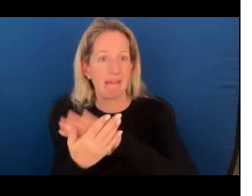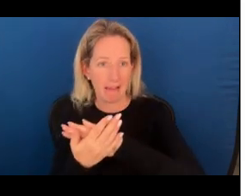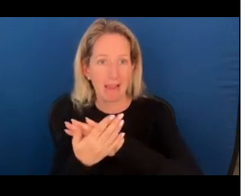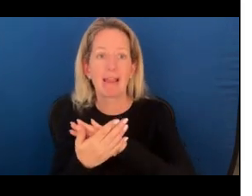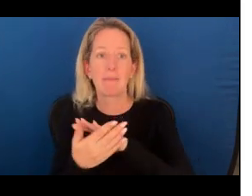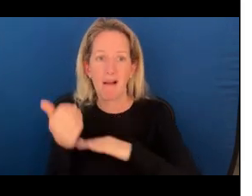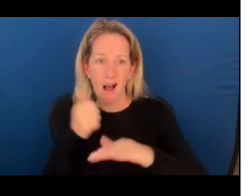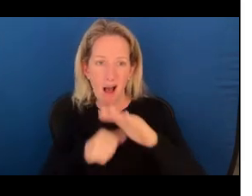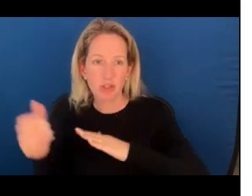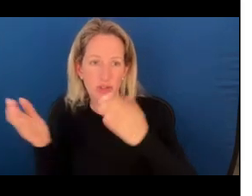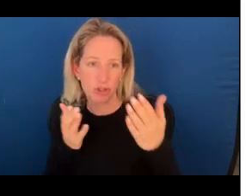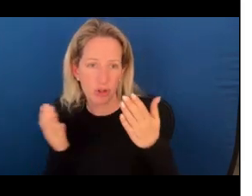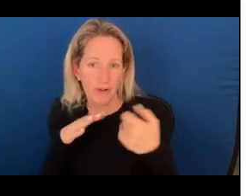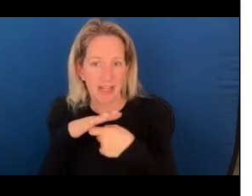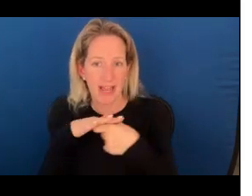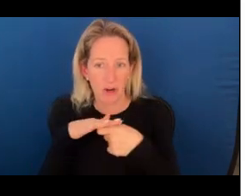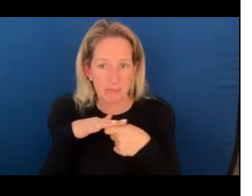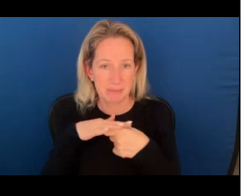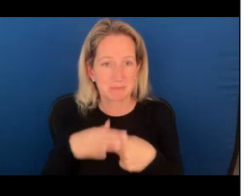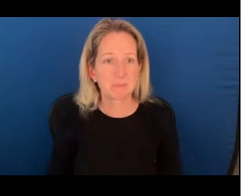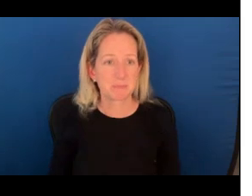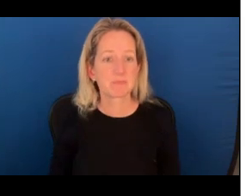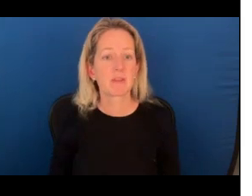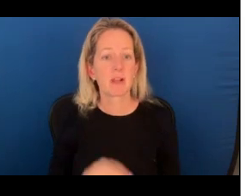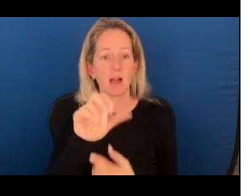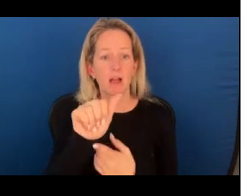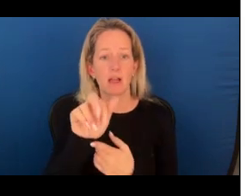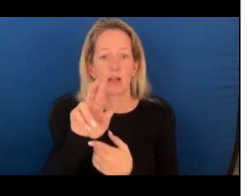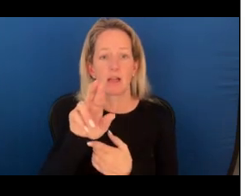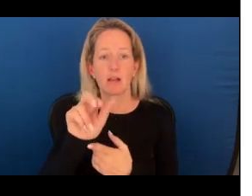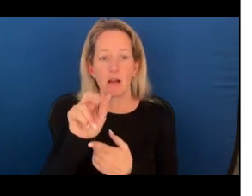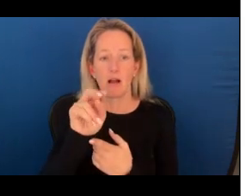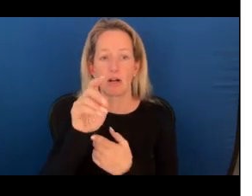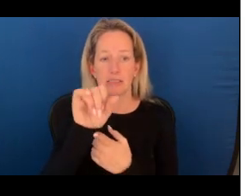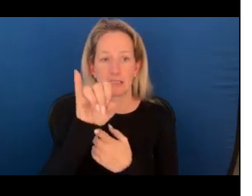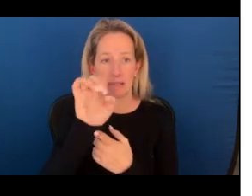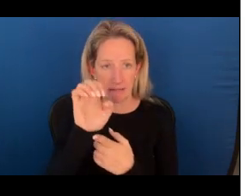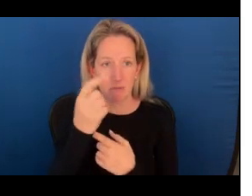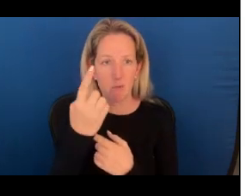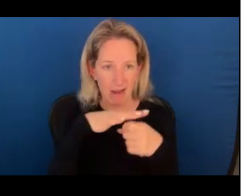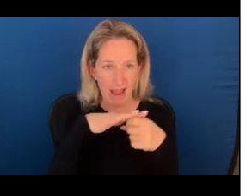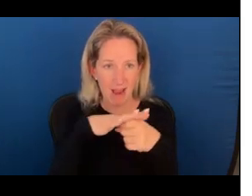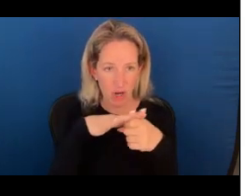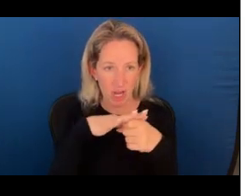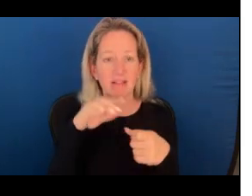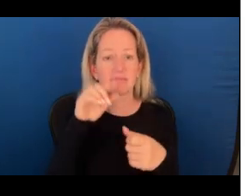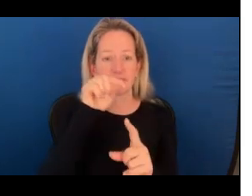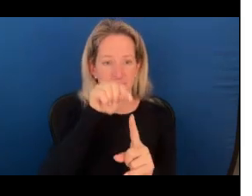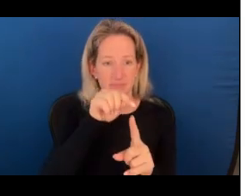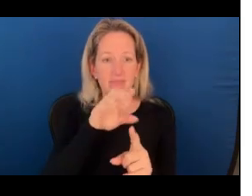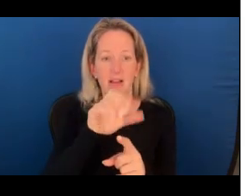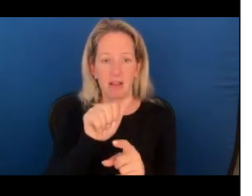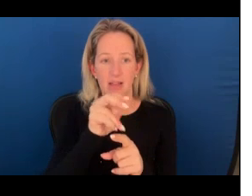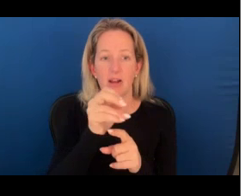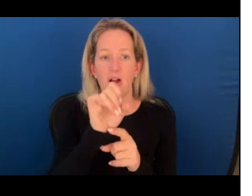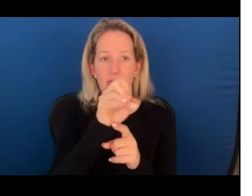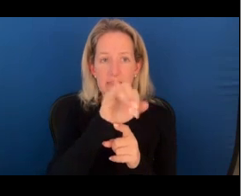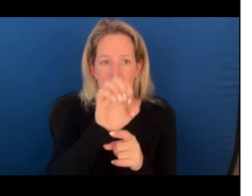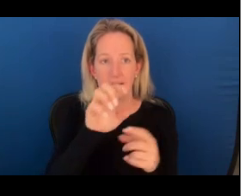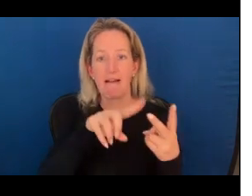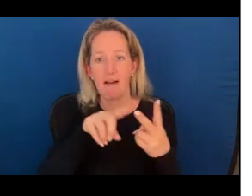underserved areas. And so Canarsie is one such area. In fact, the beach right opposite